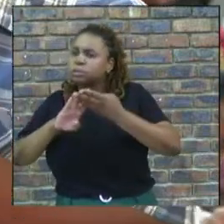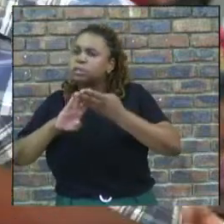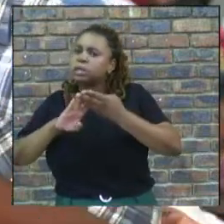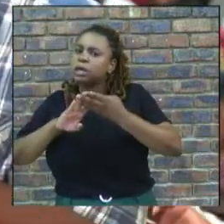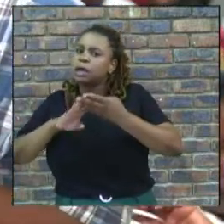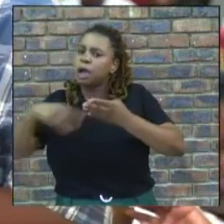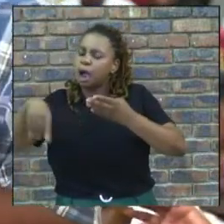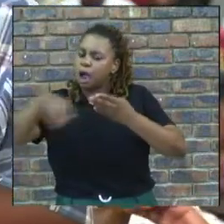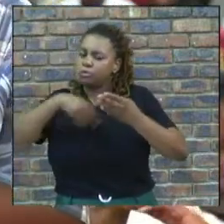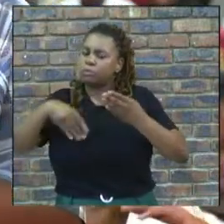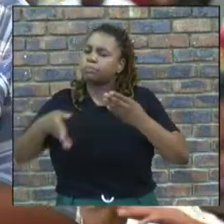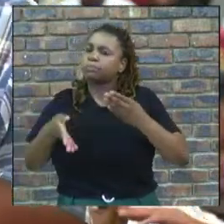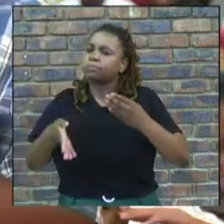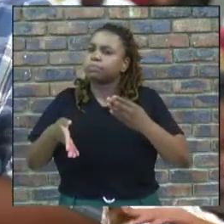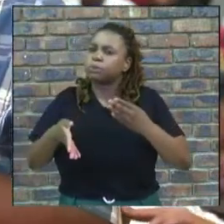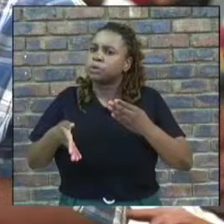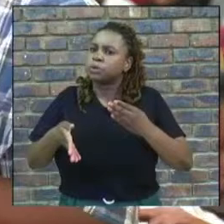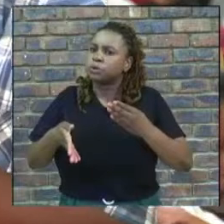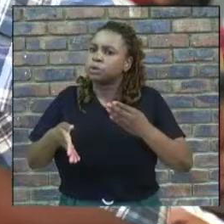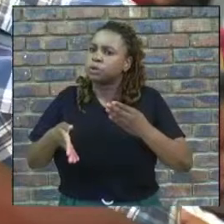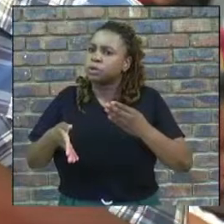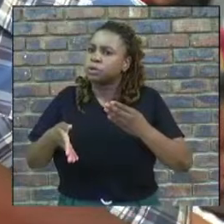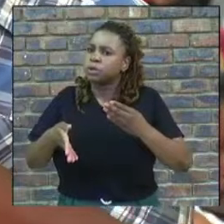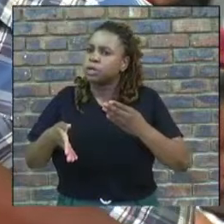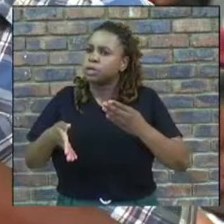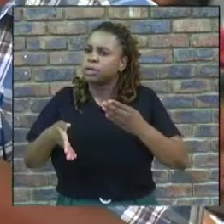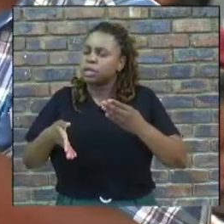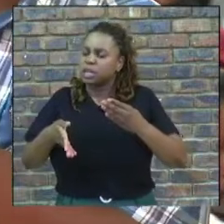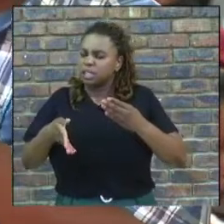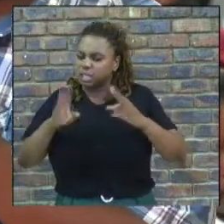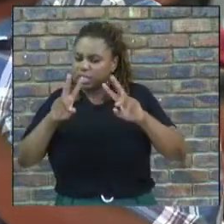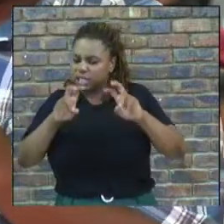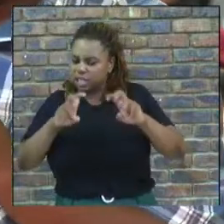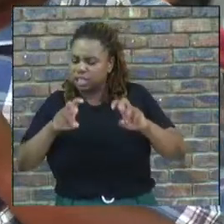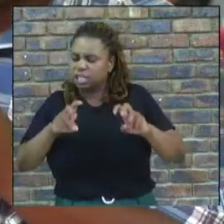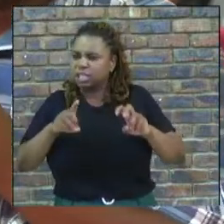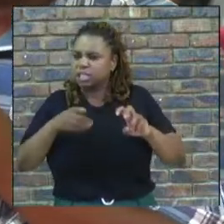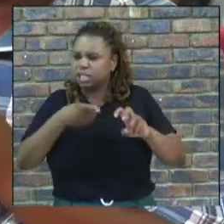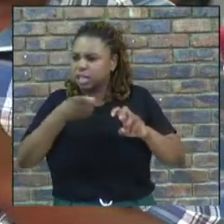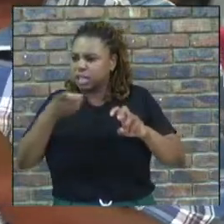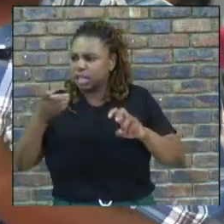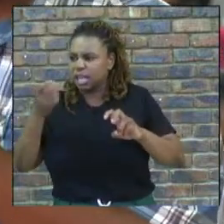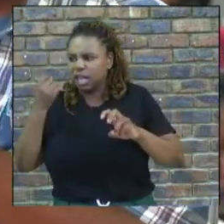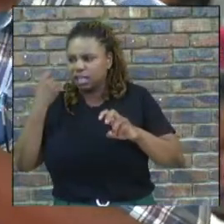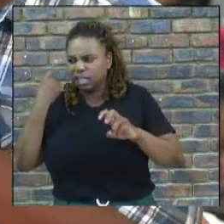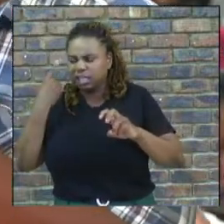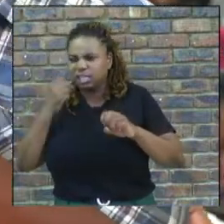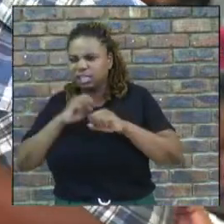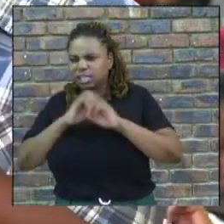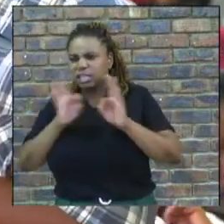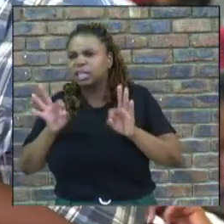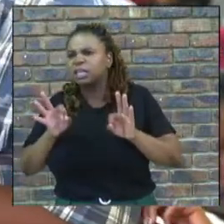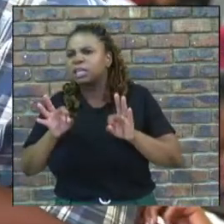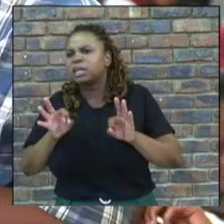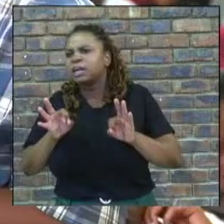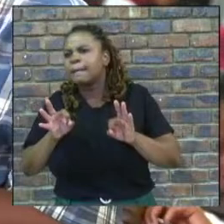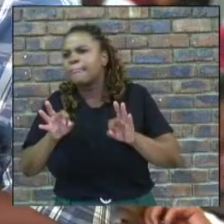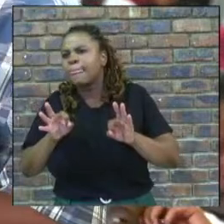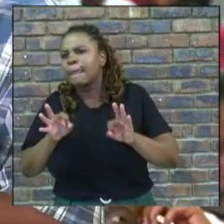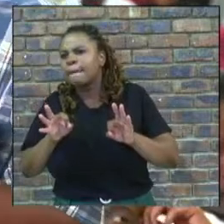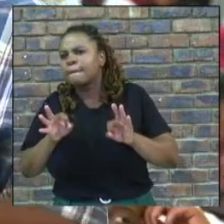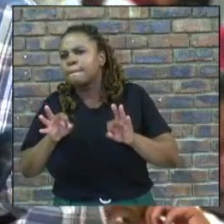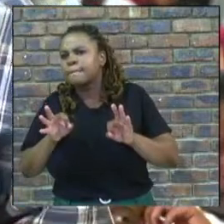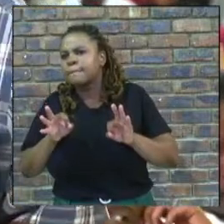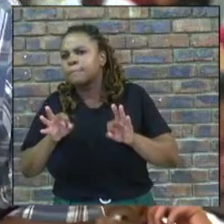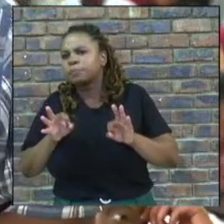mafelo ao petroleum ye e ka go epiwa gona na, ka gore